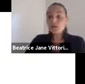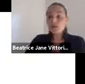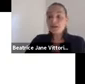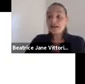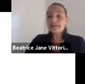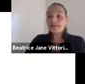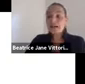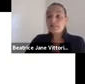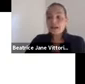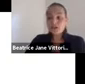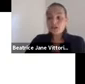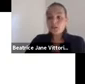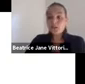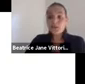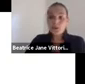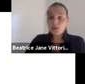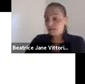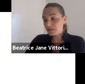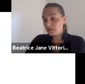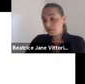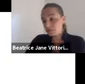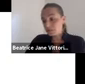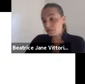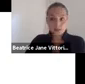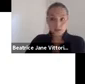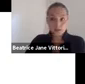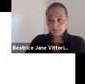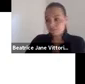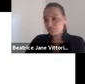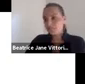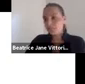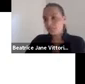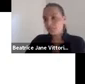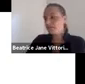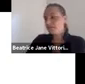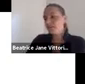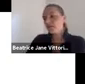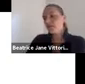the children's work at a time actually when all the museums were closed.